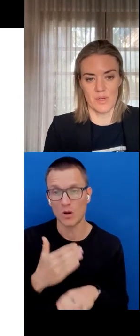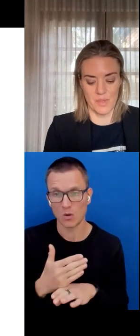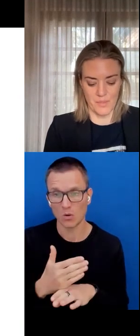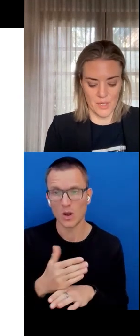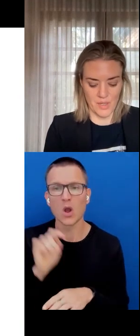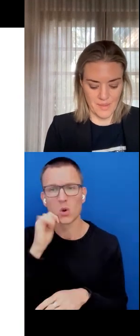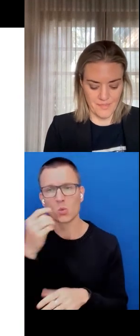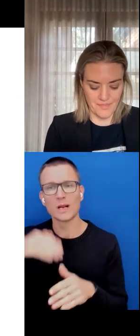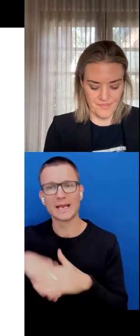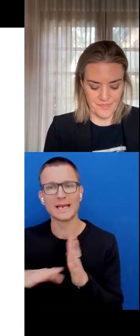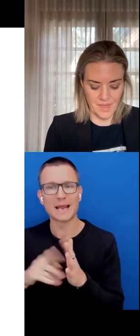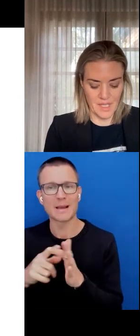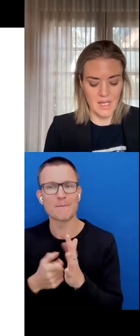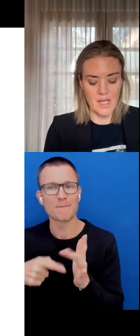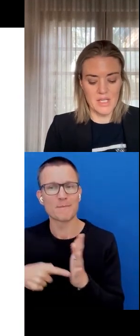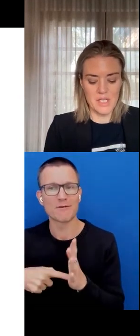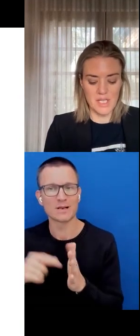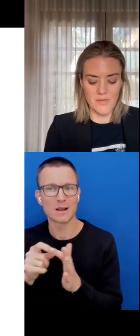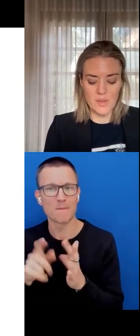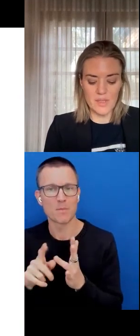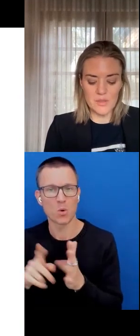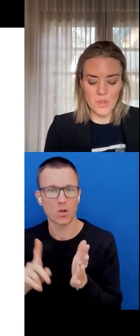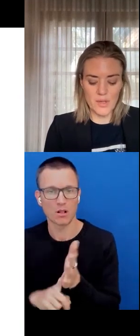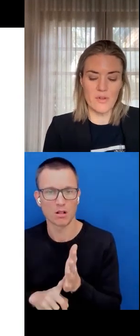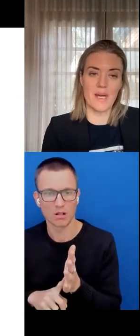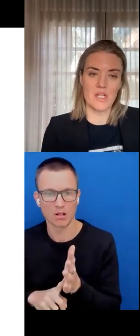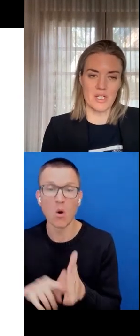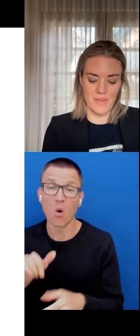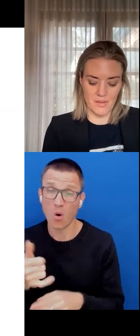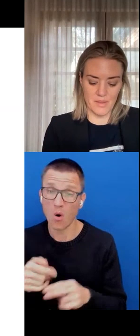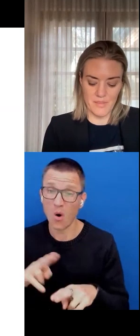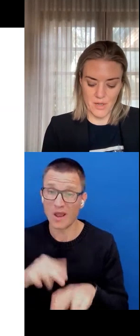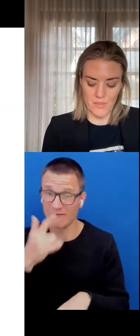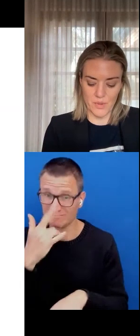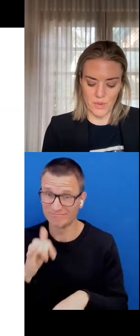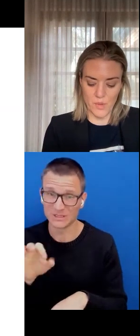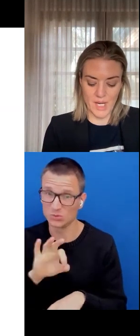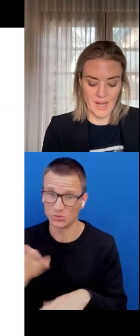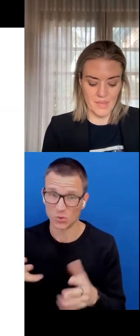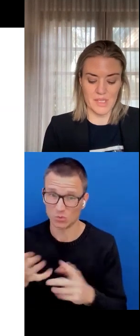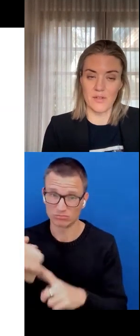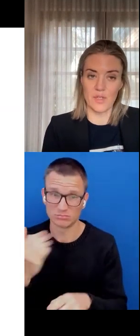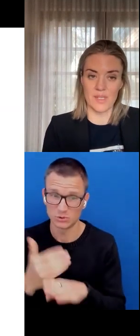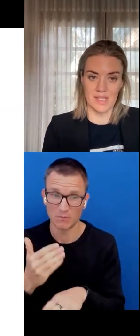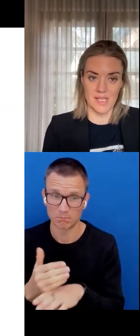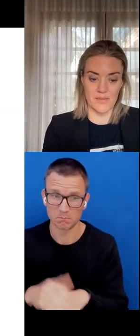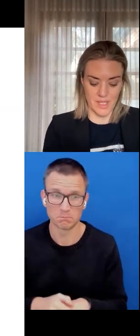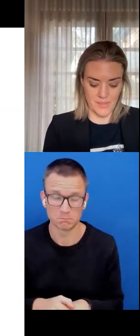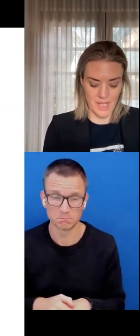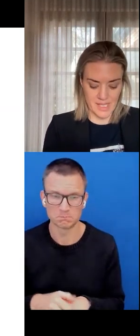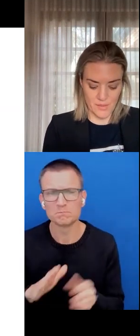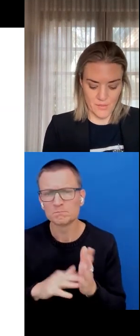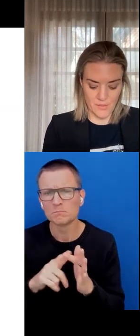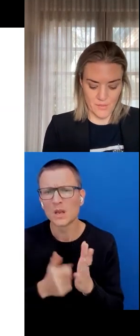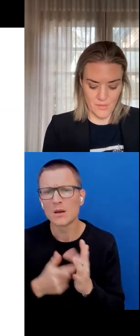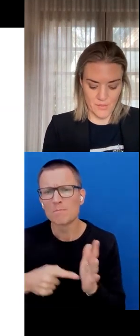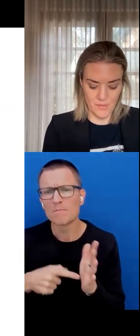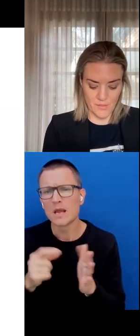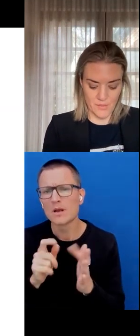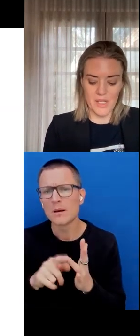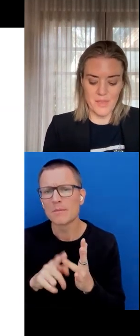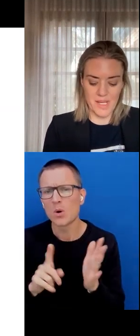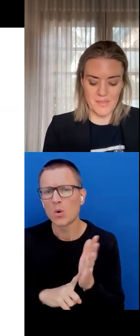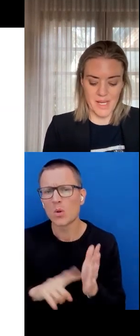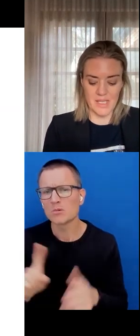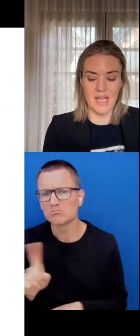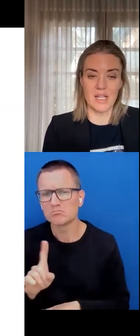in this recruitment program. To give you a little more information about the merit pool and what happens if you are successfully placed in one,